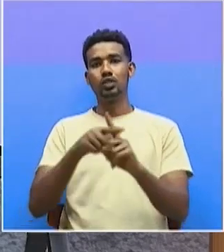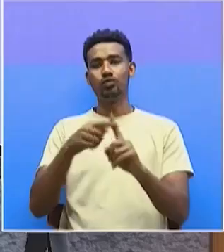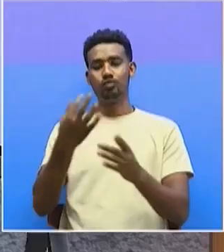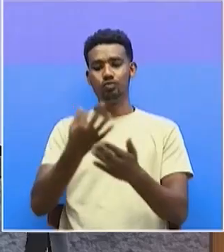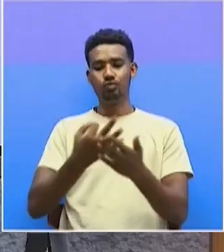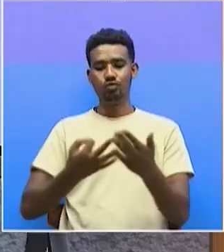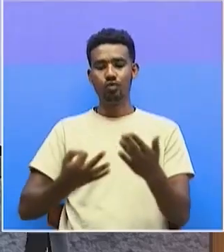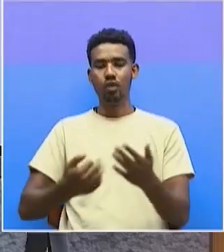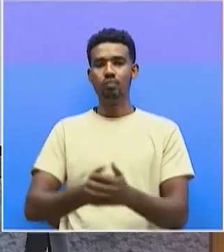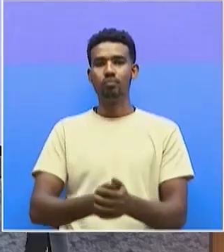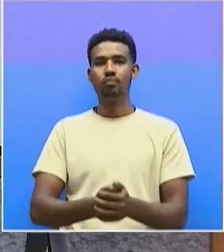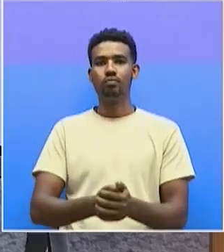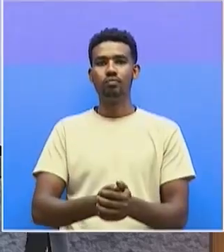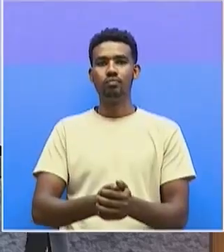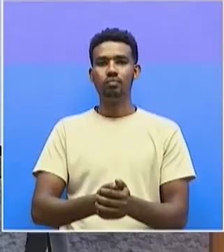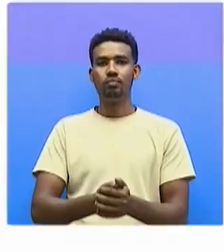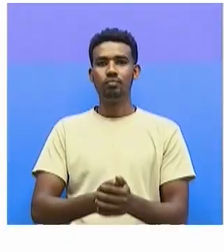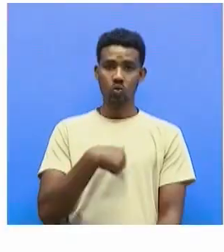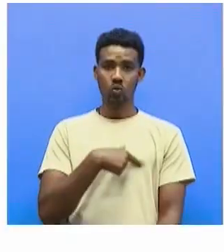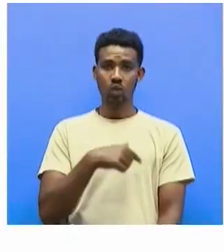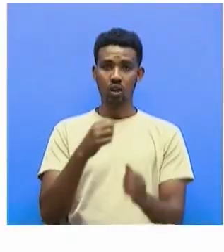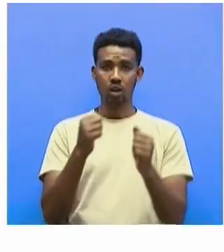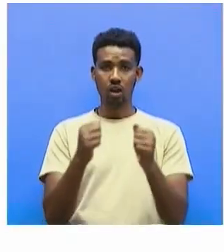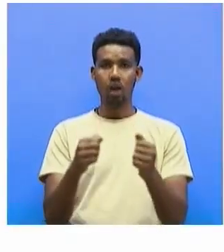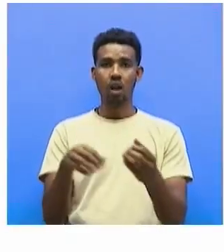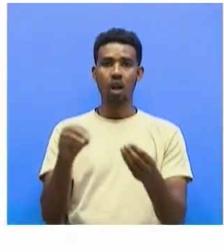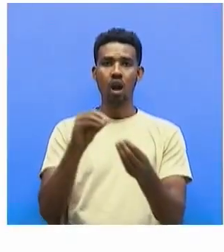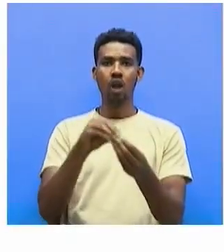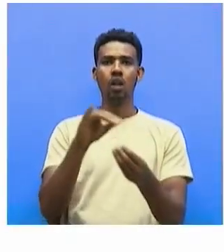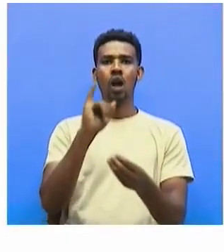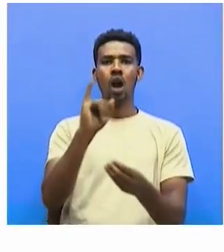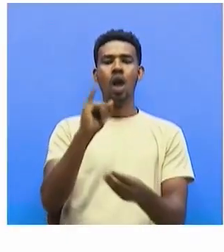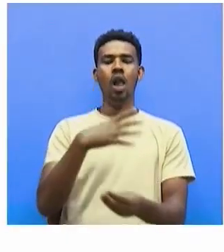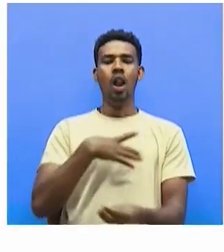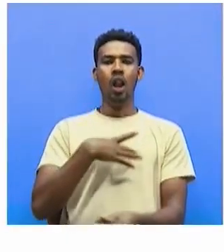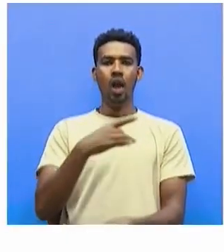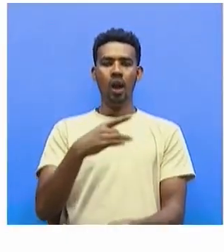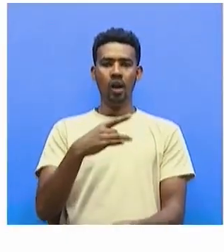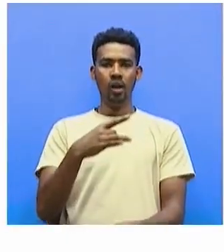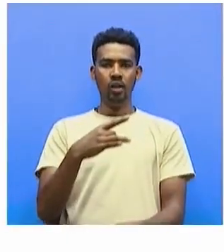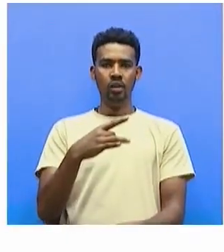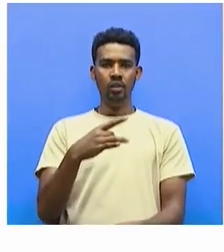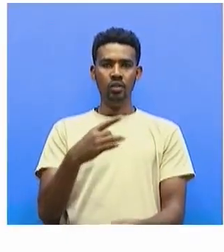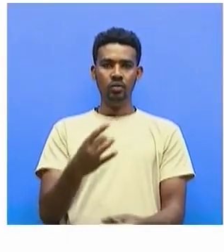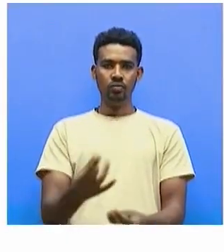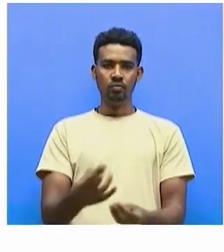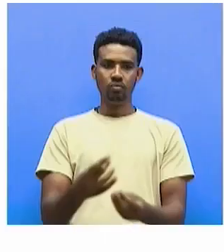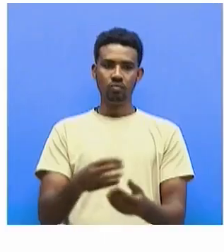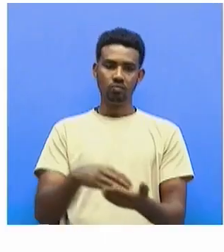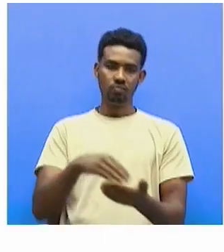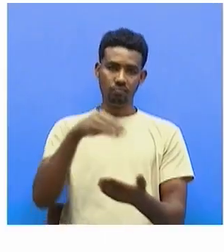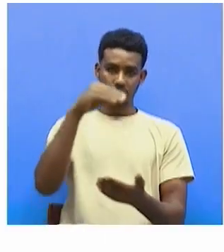The positive form. For example, I like learning